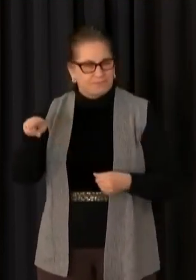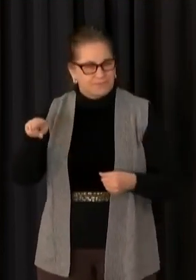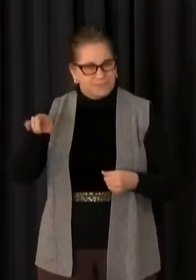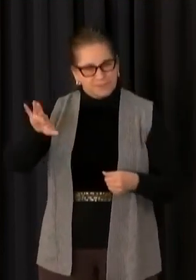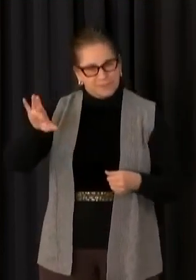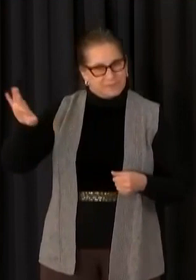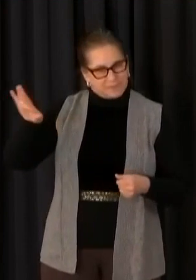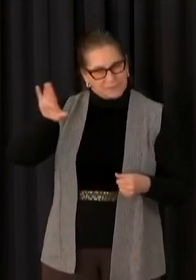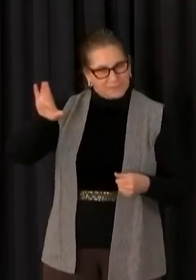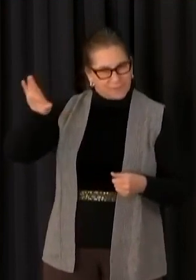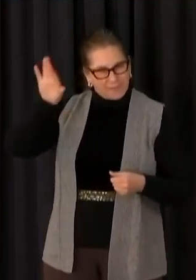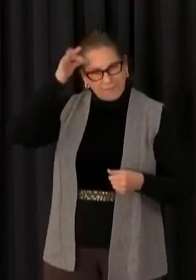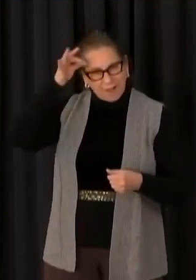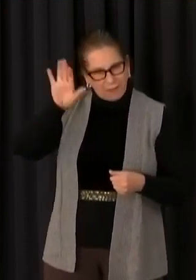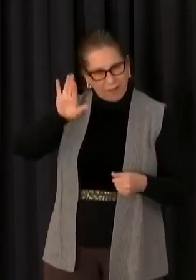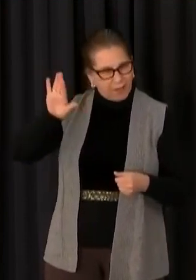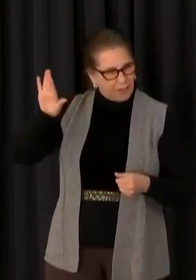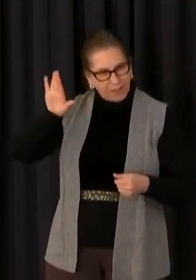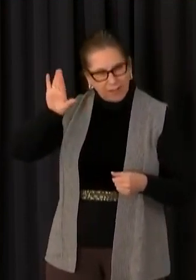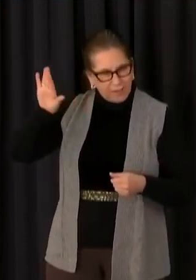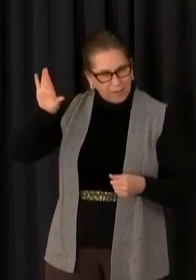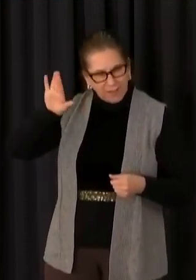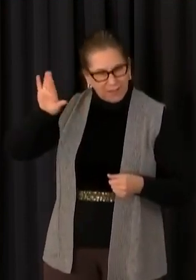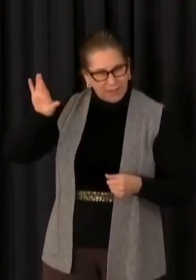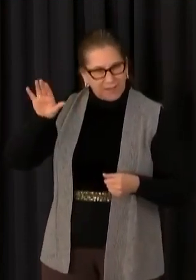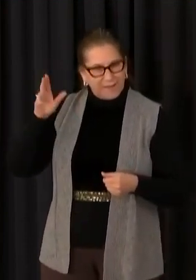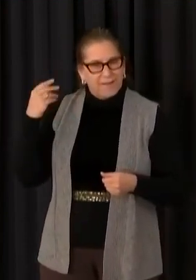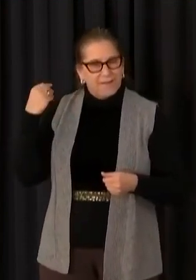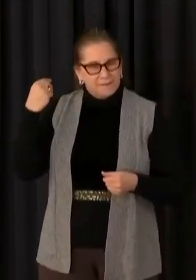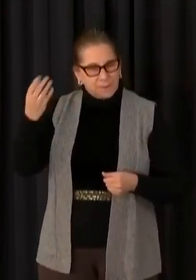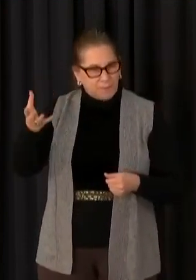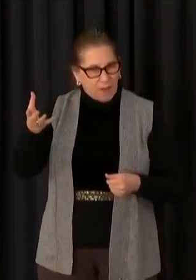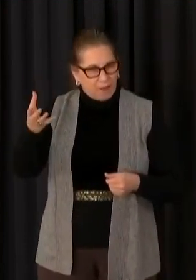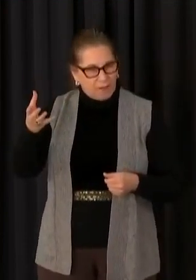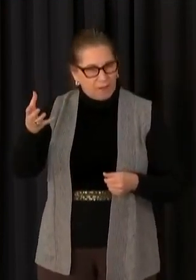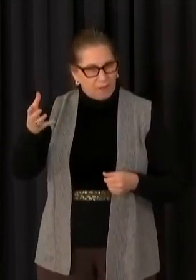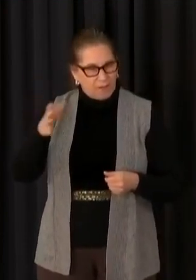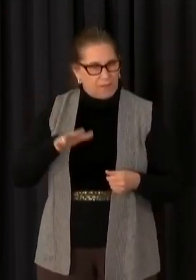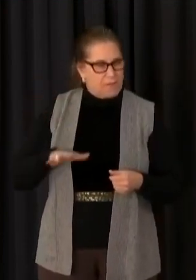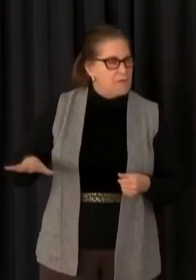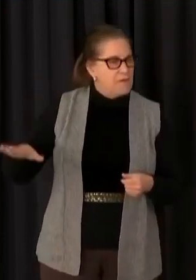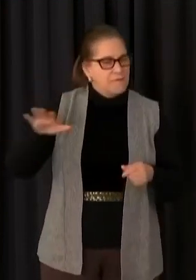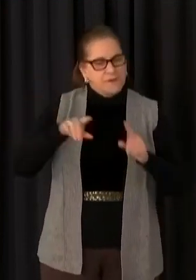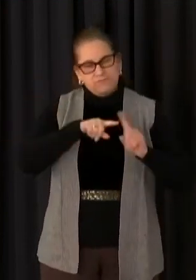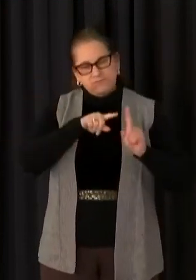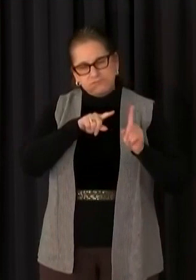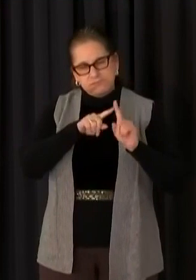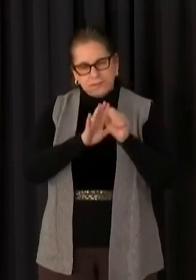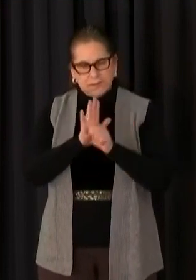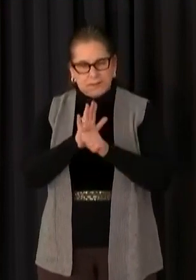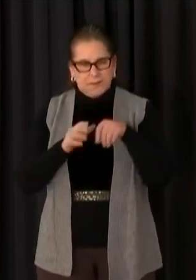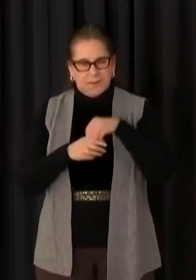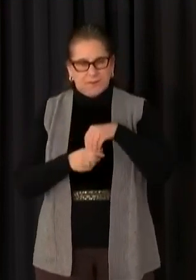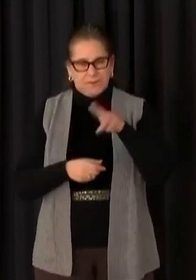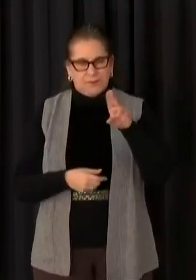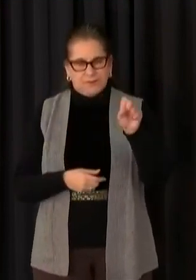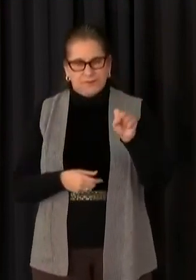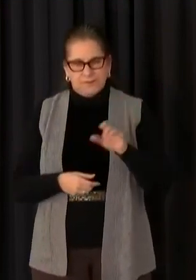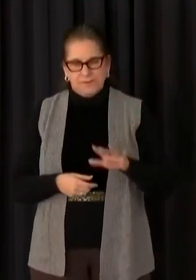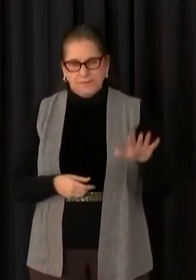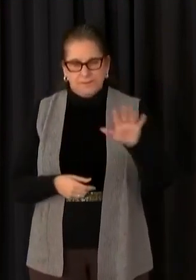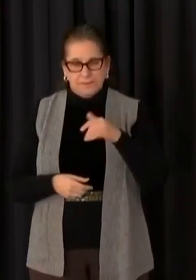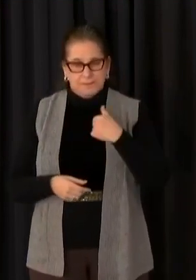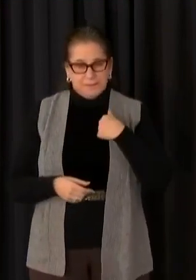federal partnership. So this was presented to all of the states as if we opted into a